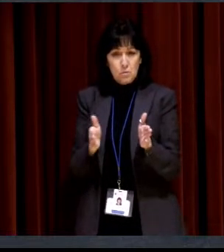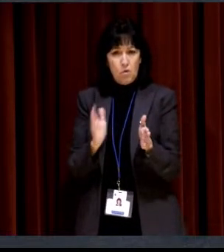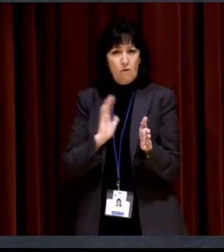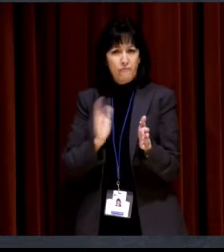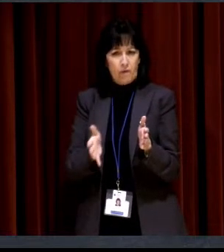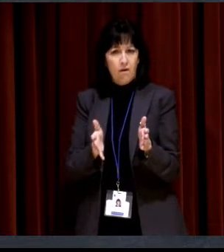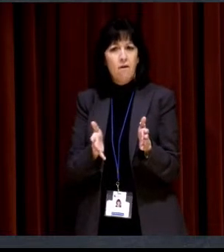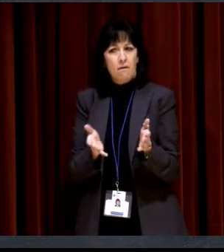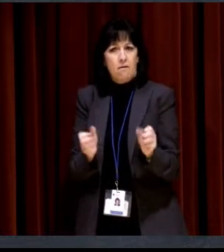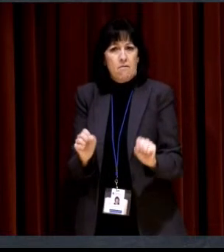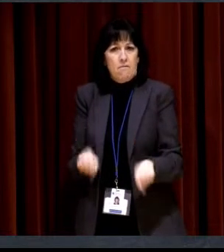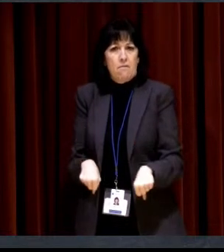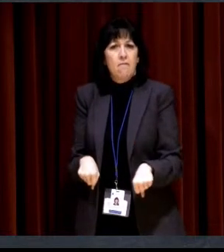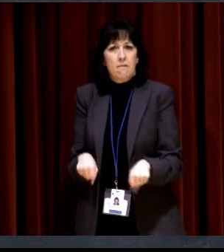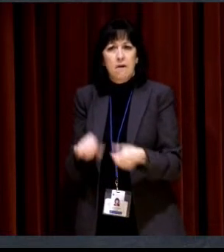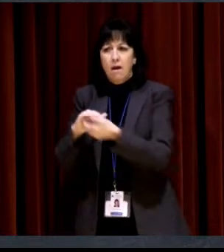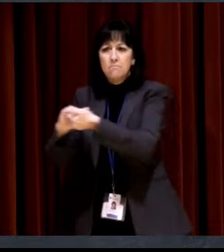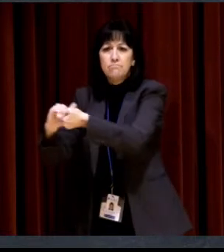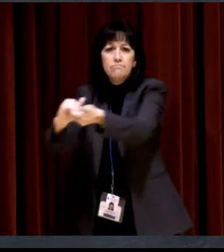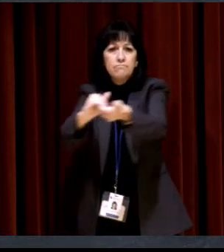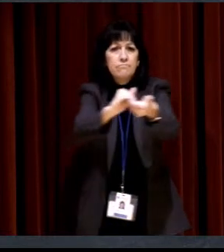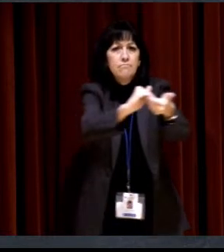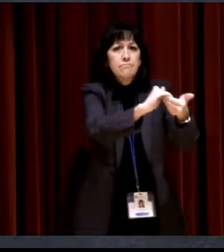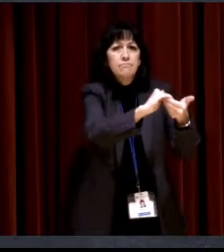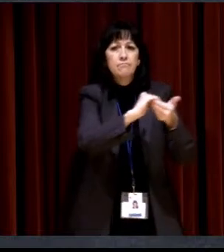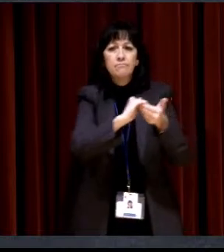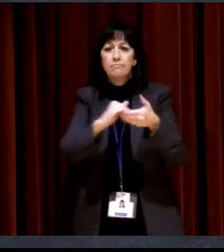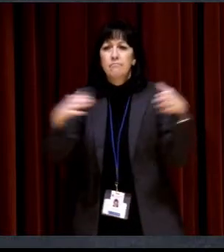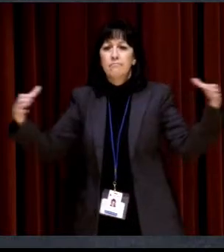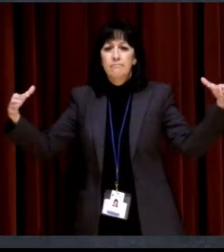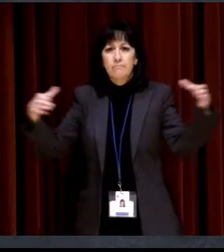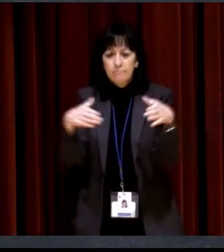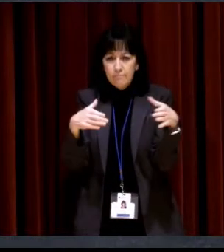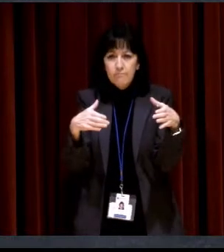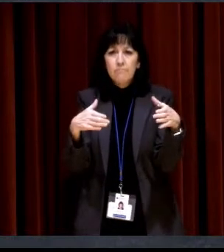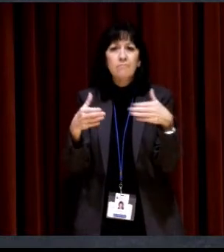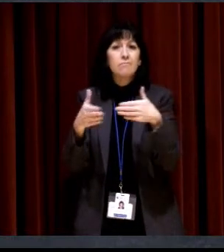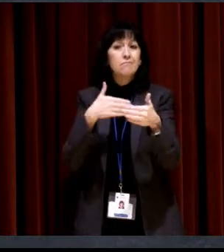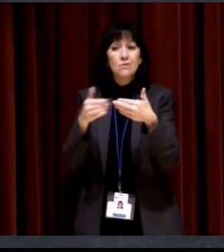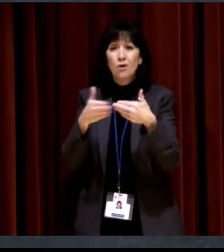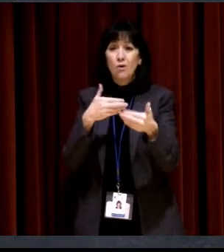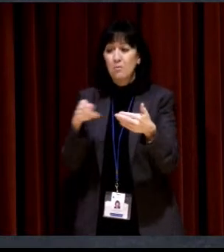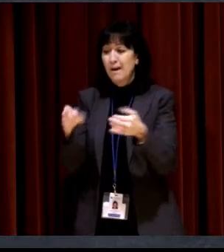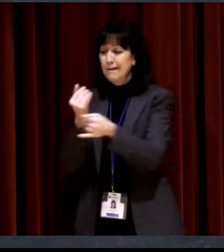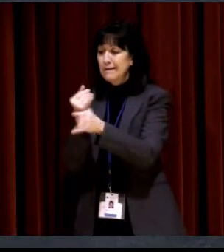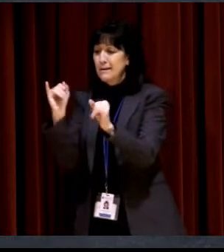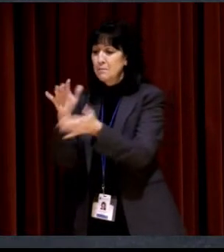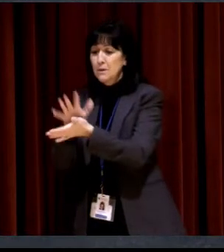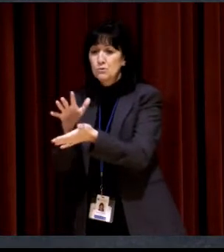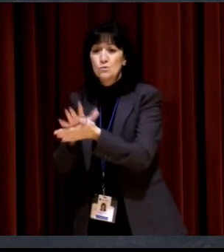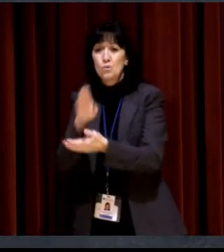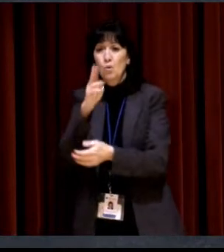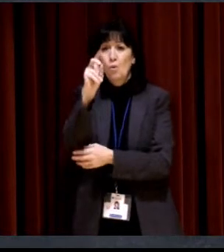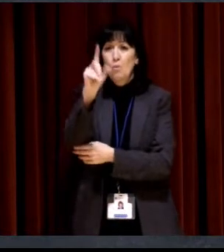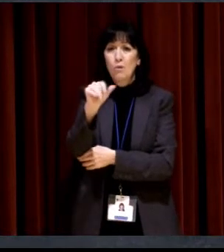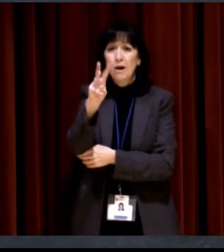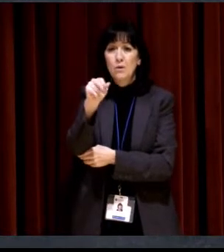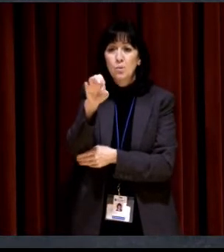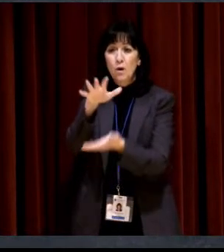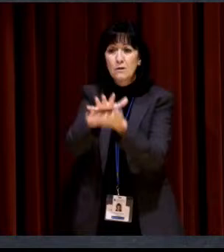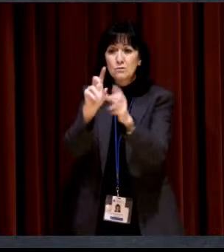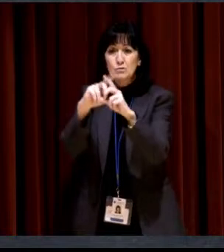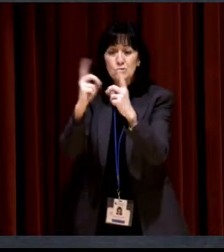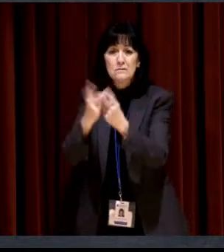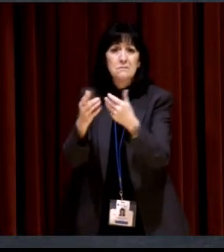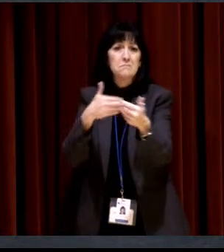how we all can be working, bringing our strengths, whether we're independent schools, whether we're Brandywine School District, whether we're